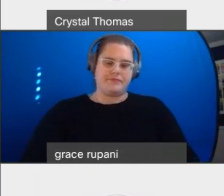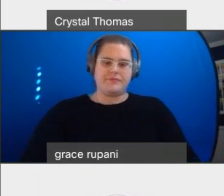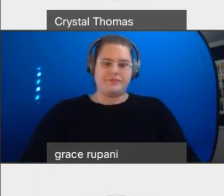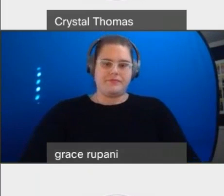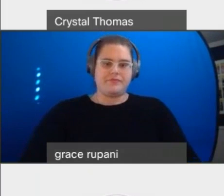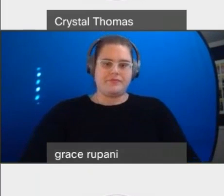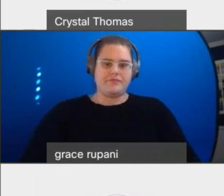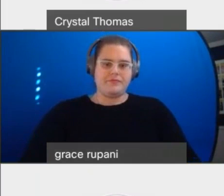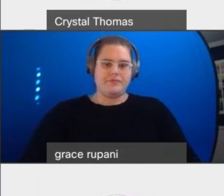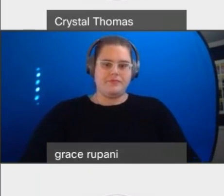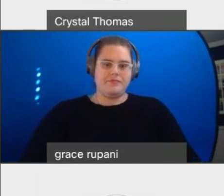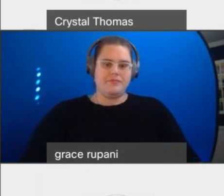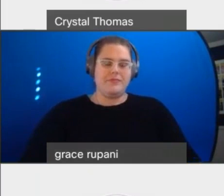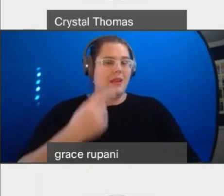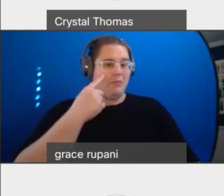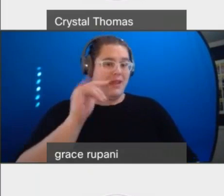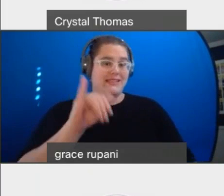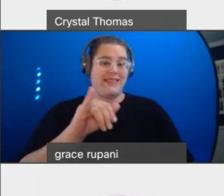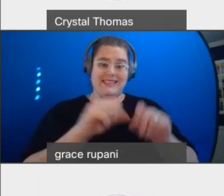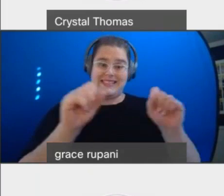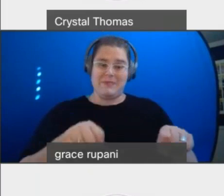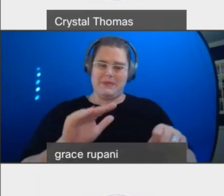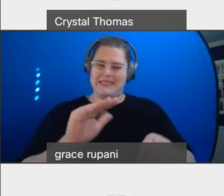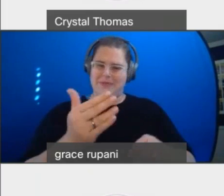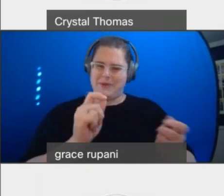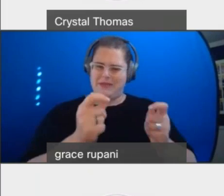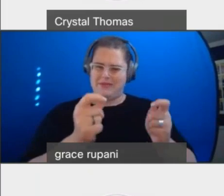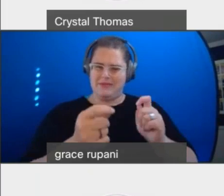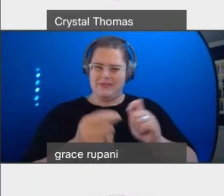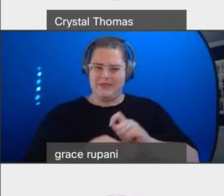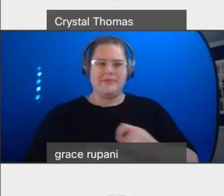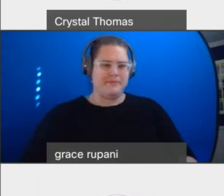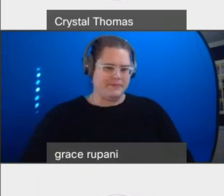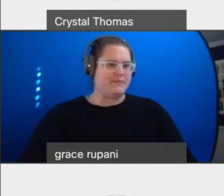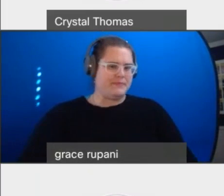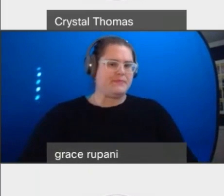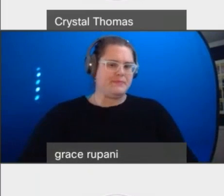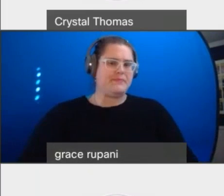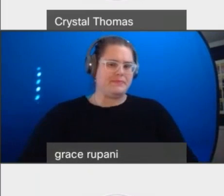Because it is an evolving system, it seems to me. I mean,